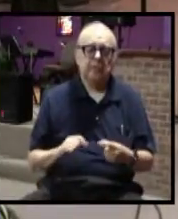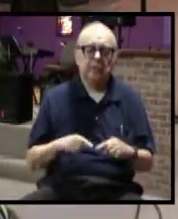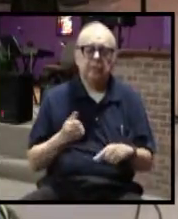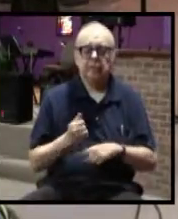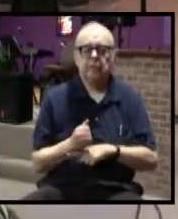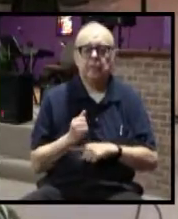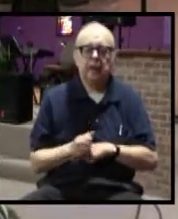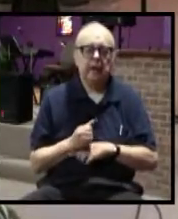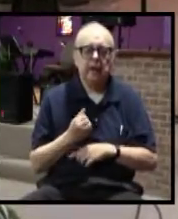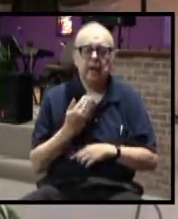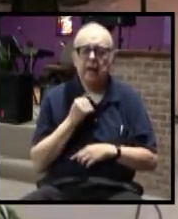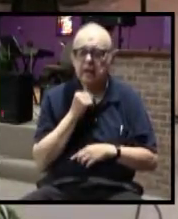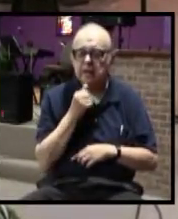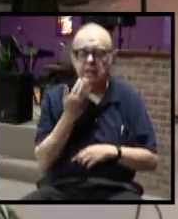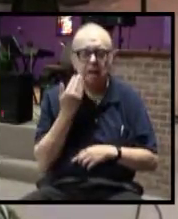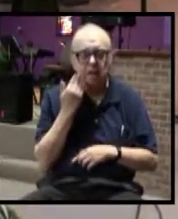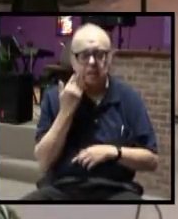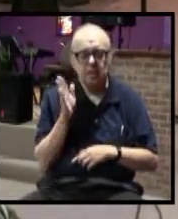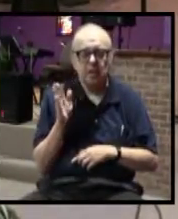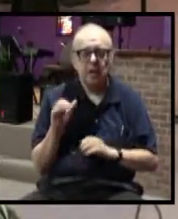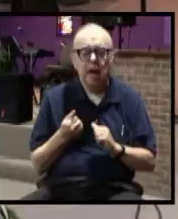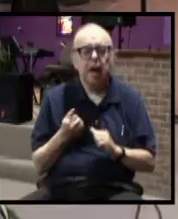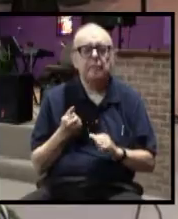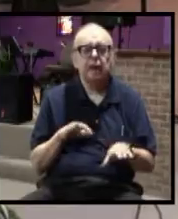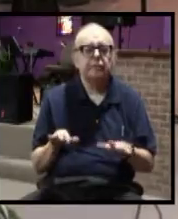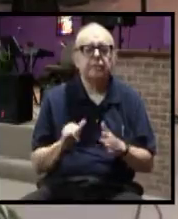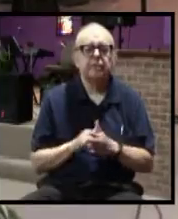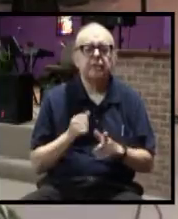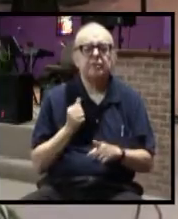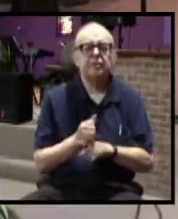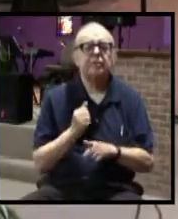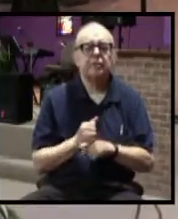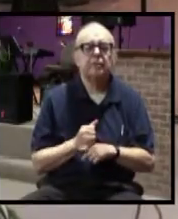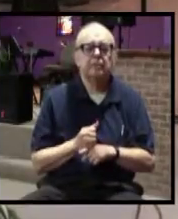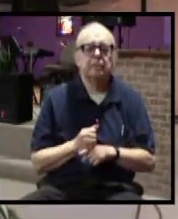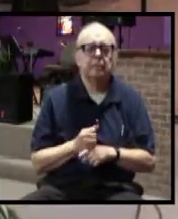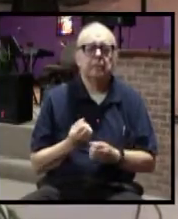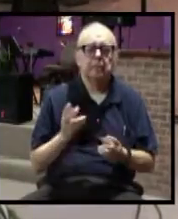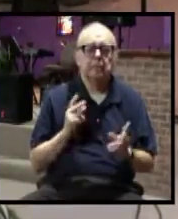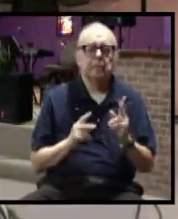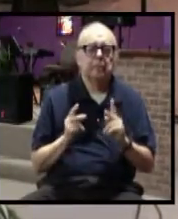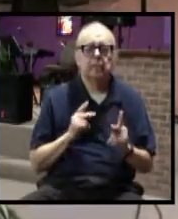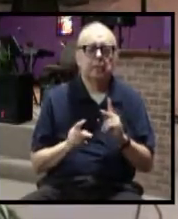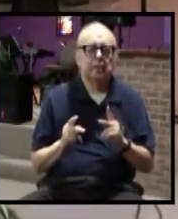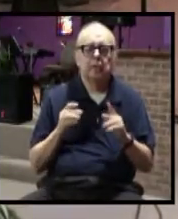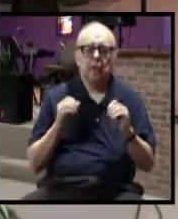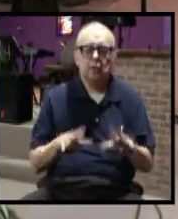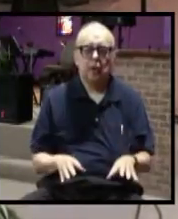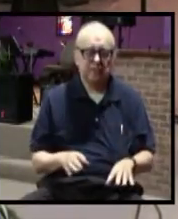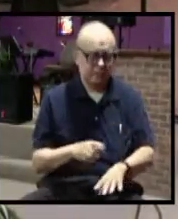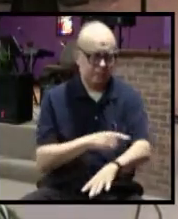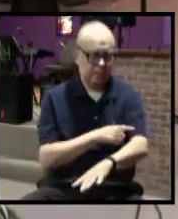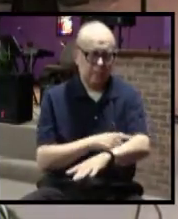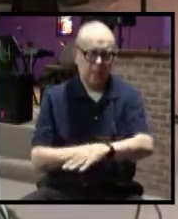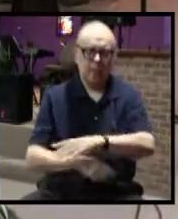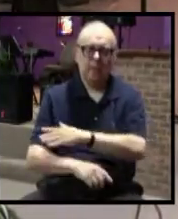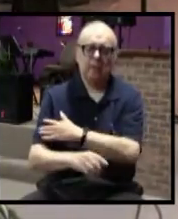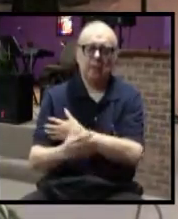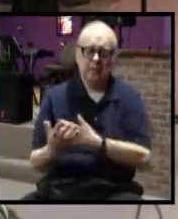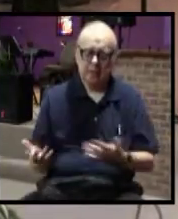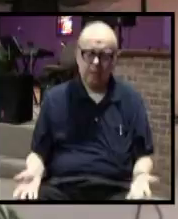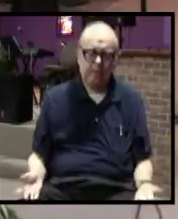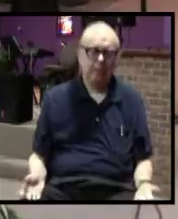You could injure yourself and not know how bad you injured yourself. And many of the people lost